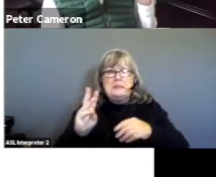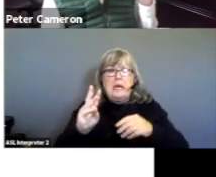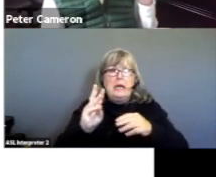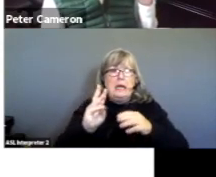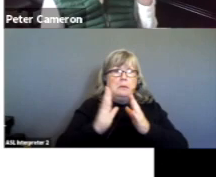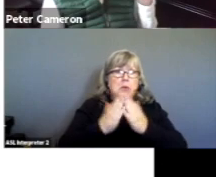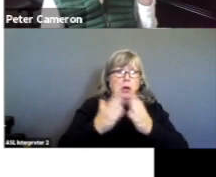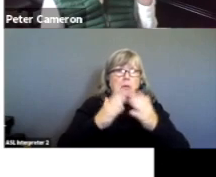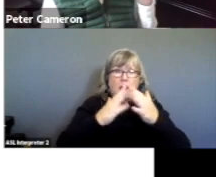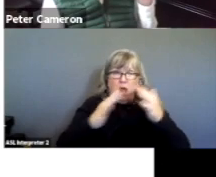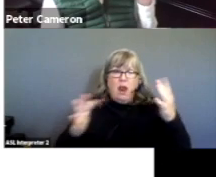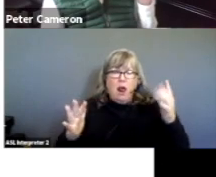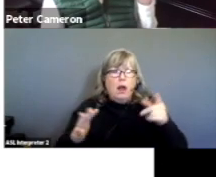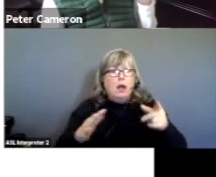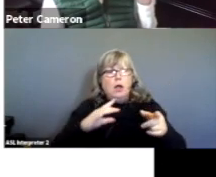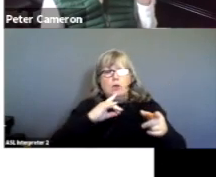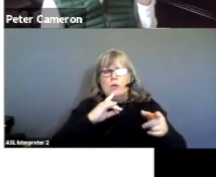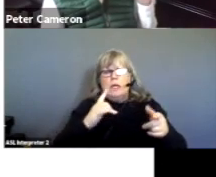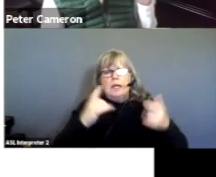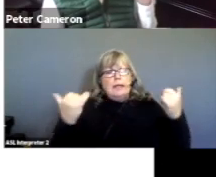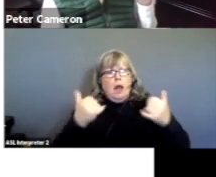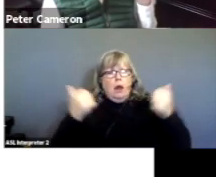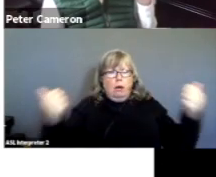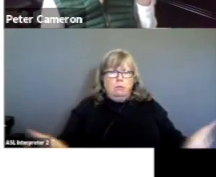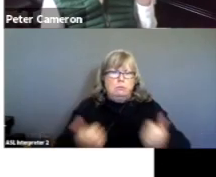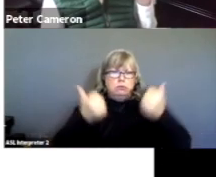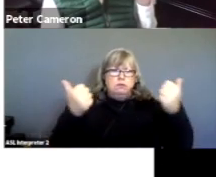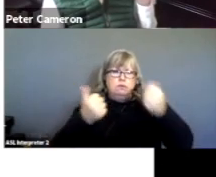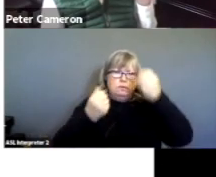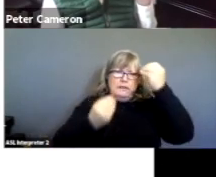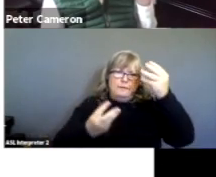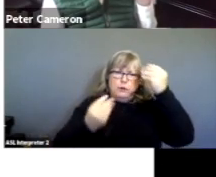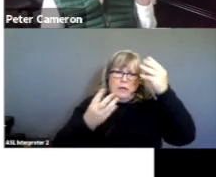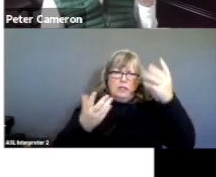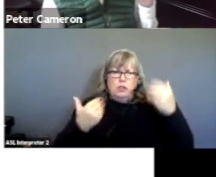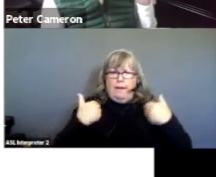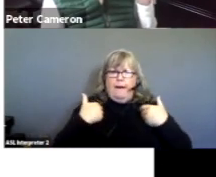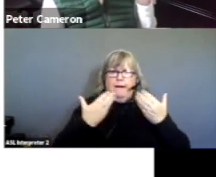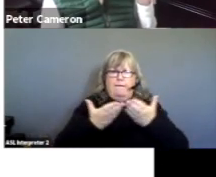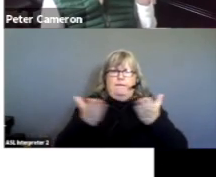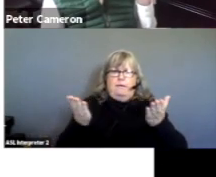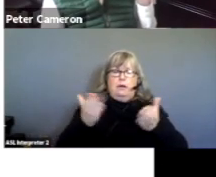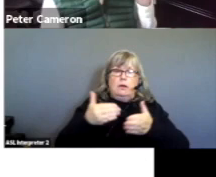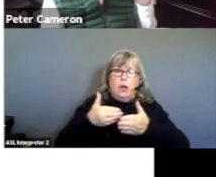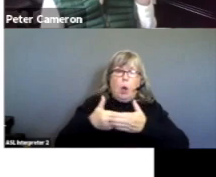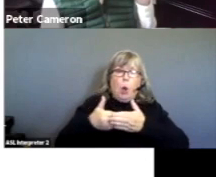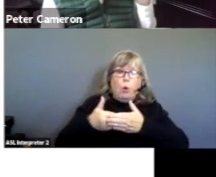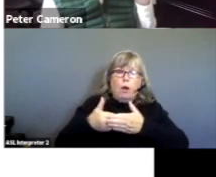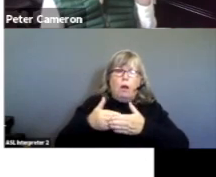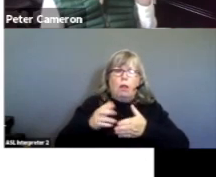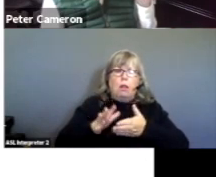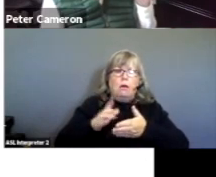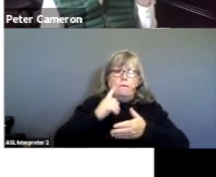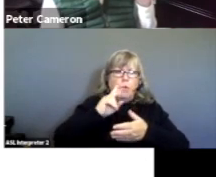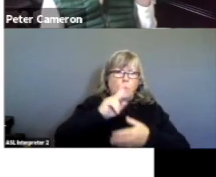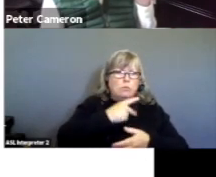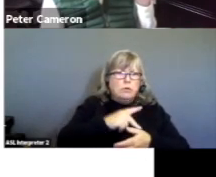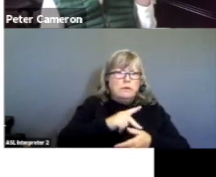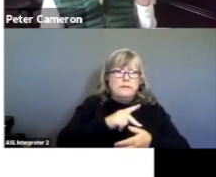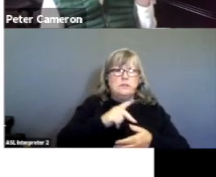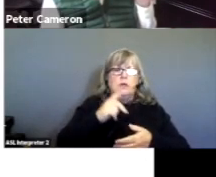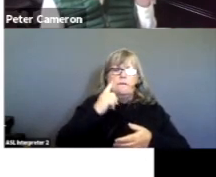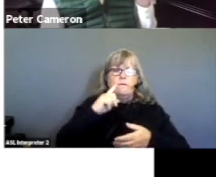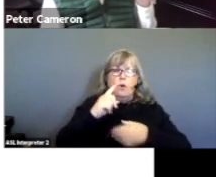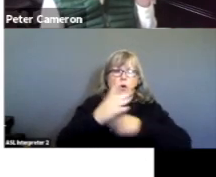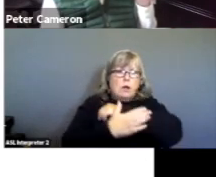there's so much more information now, both locally, provincially, and nationally and